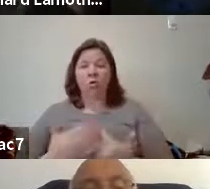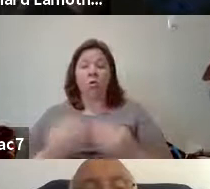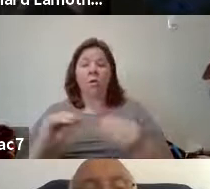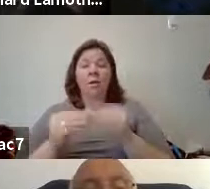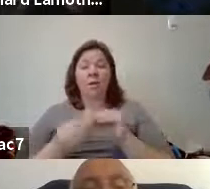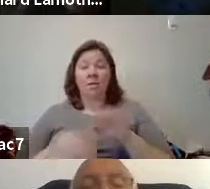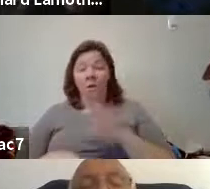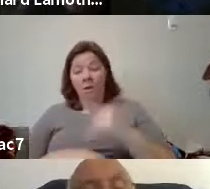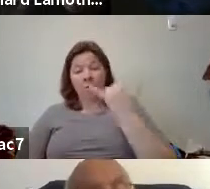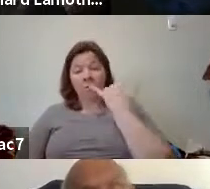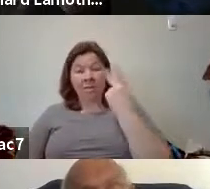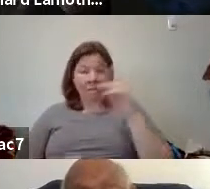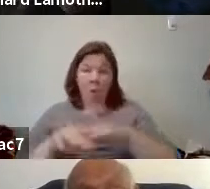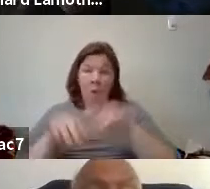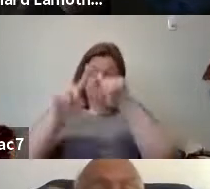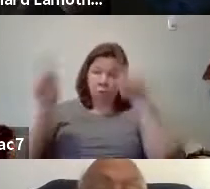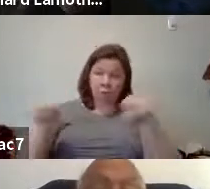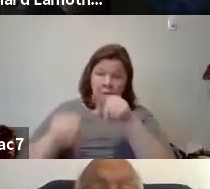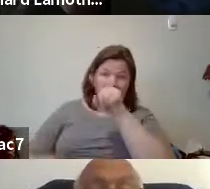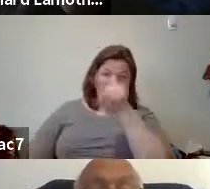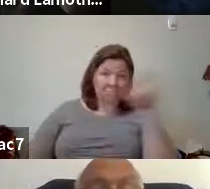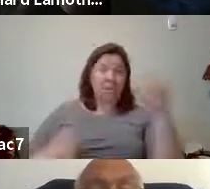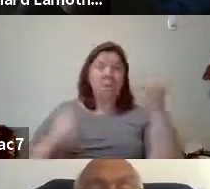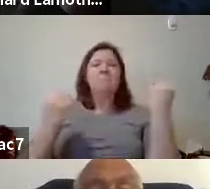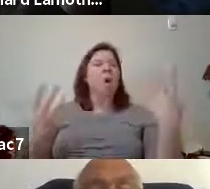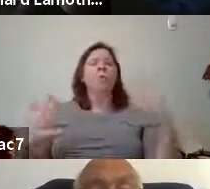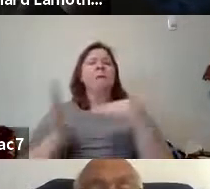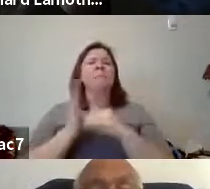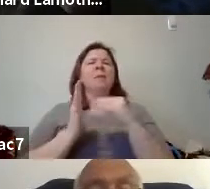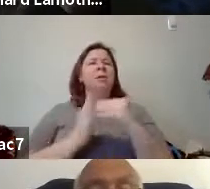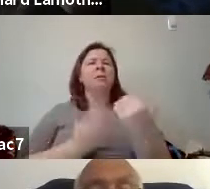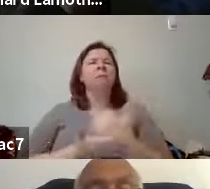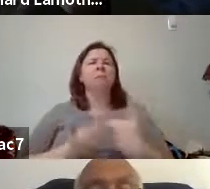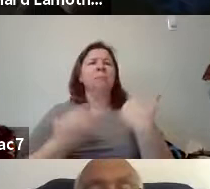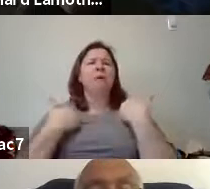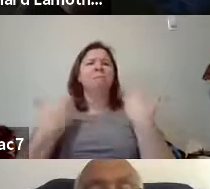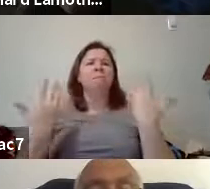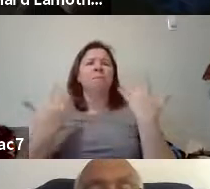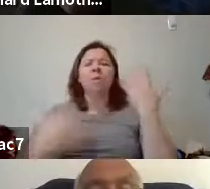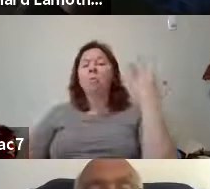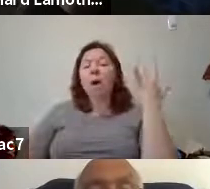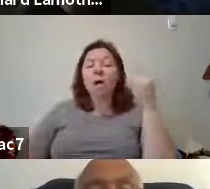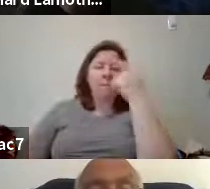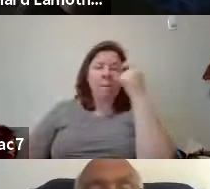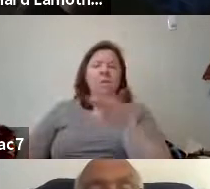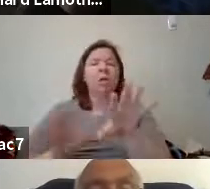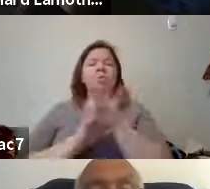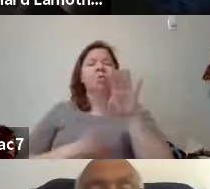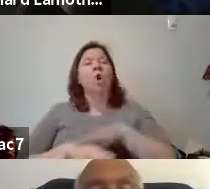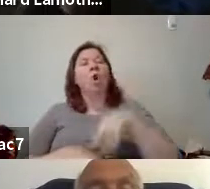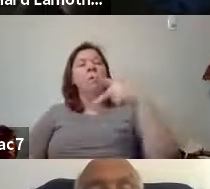right here that I see on the screen, and a lot of them are already millionaires. And because they chose